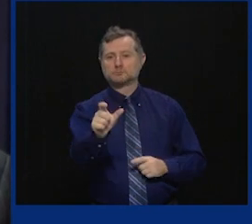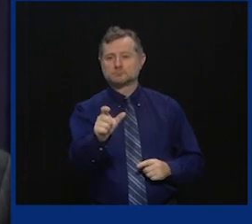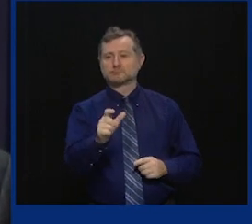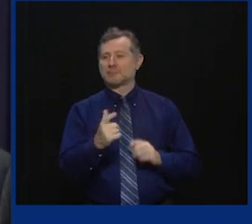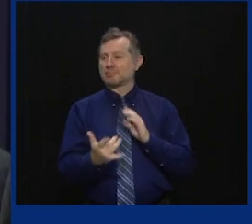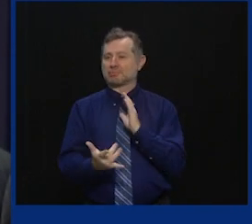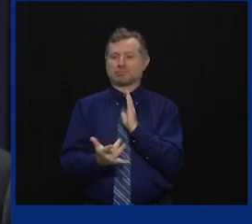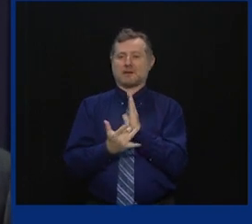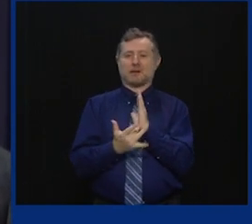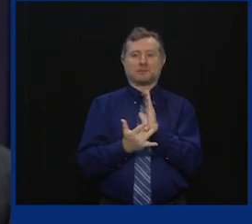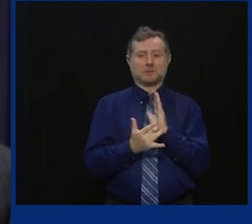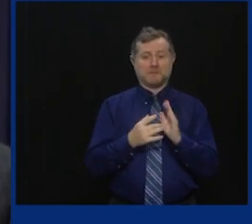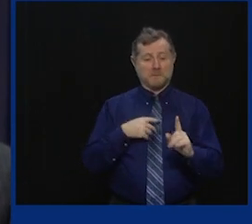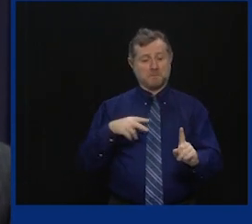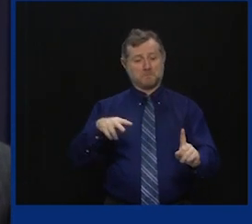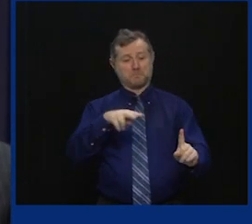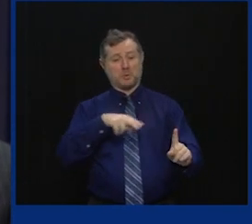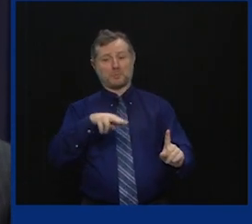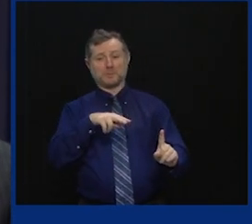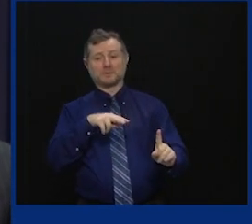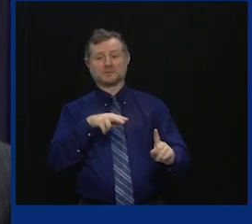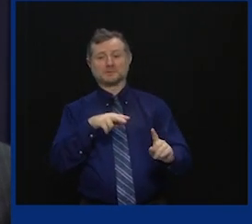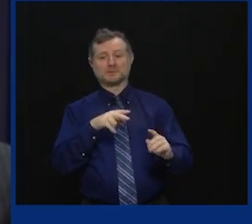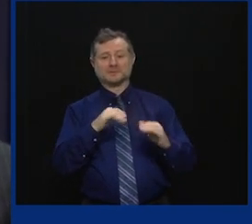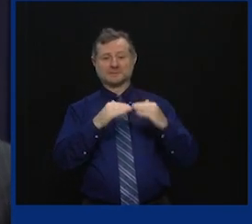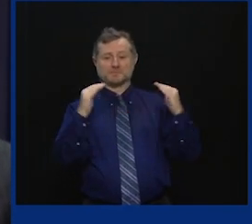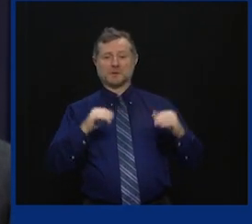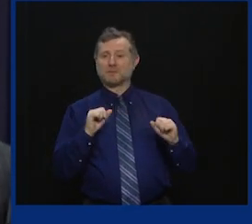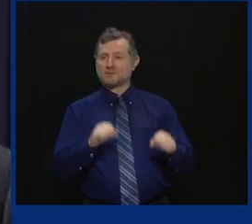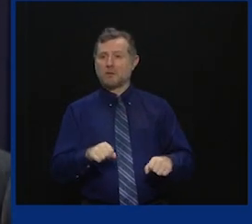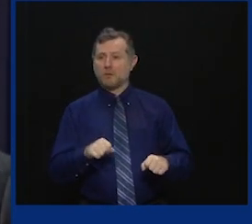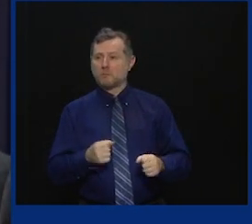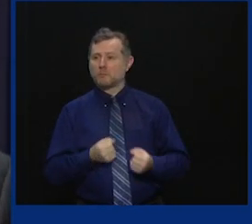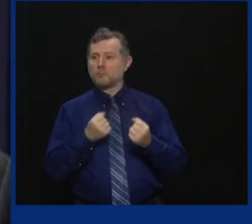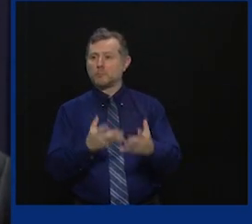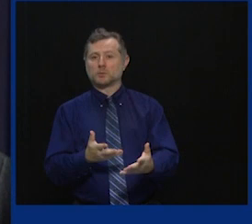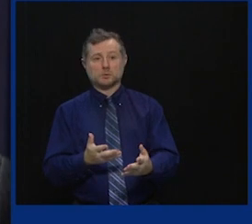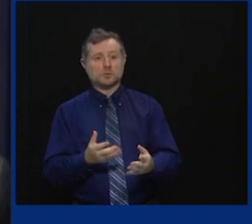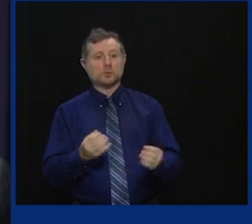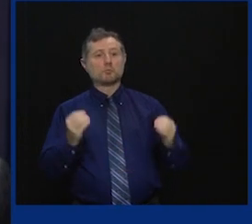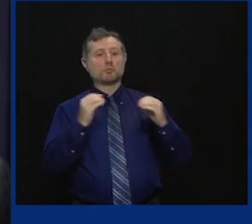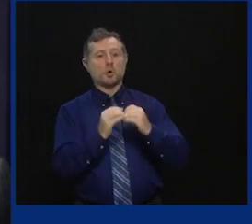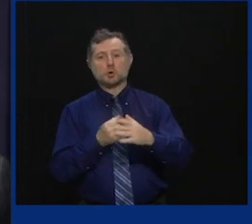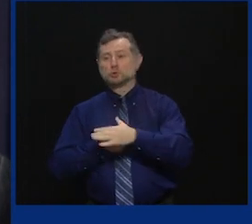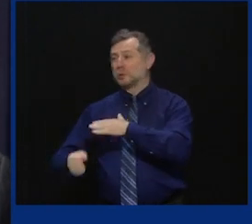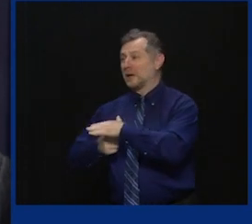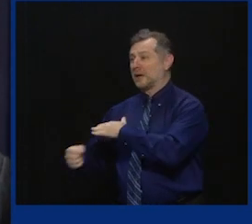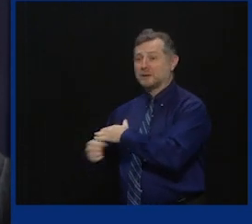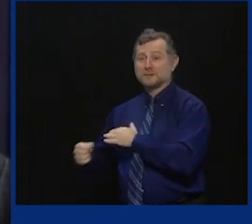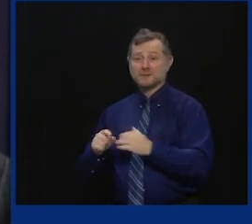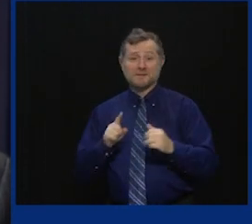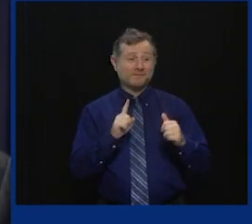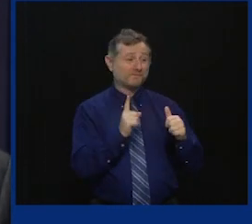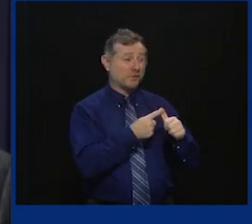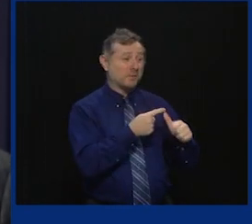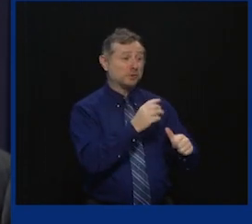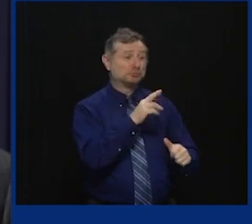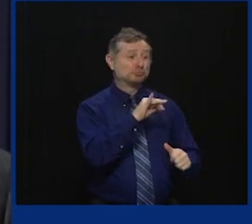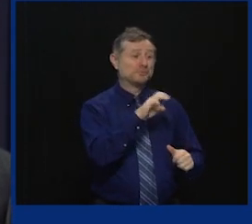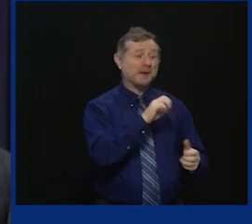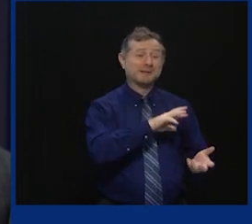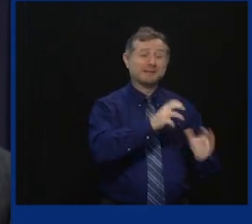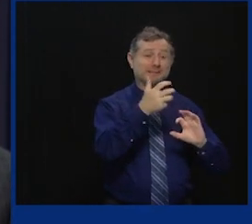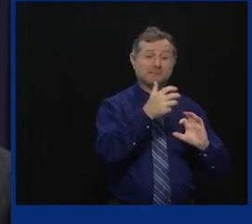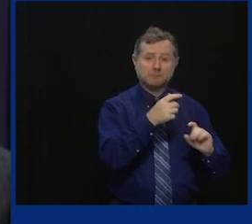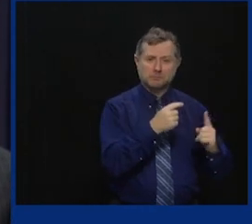violations can lead to more incarceration than the original crime in some cases. You say to